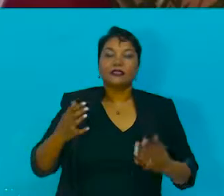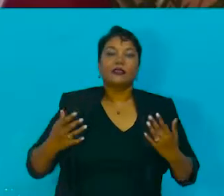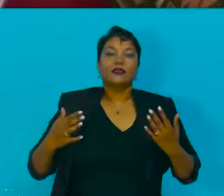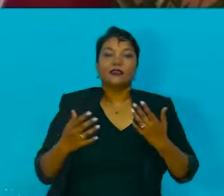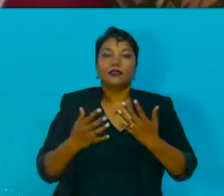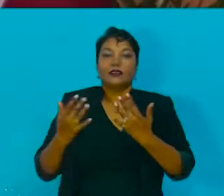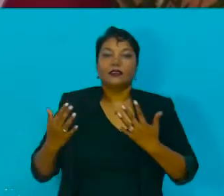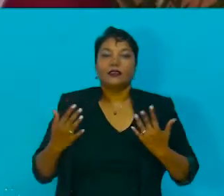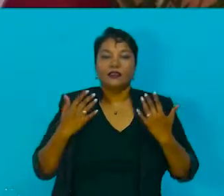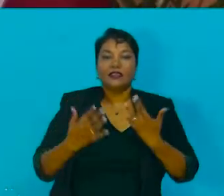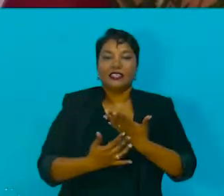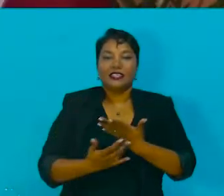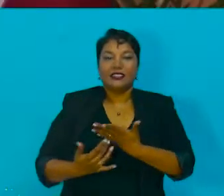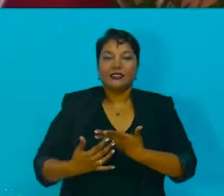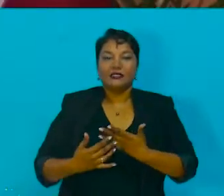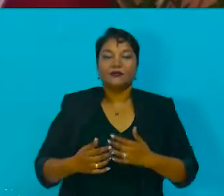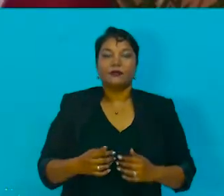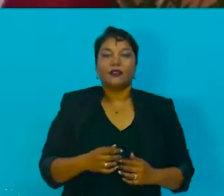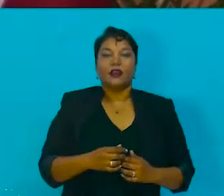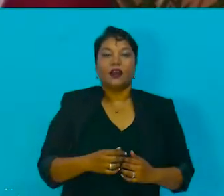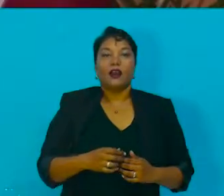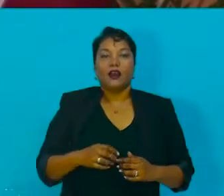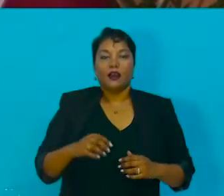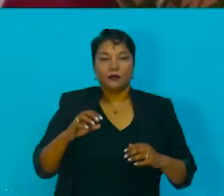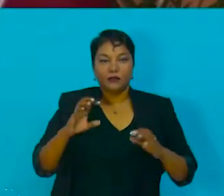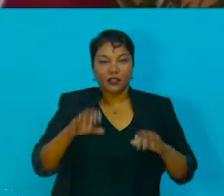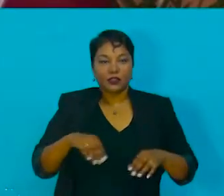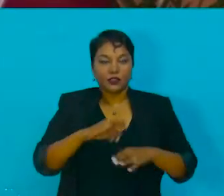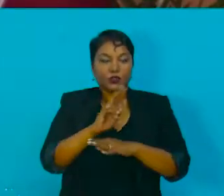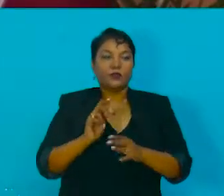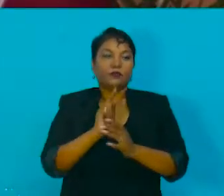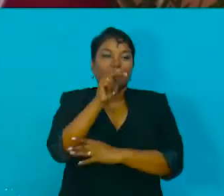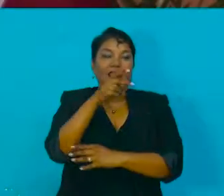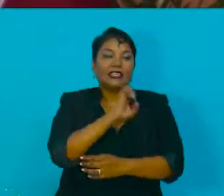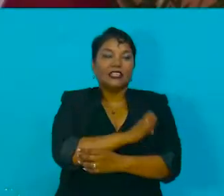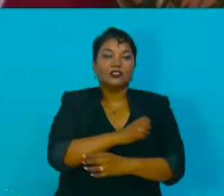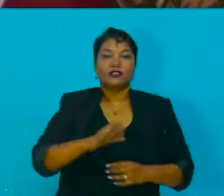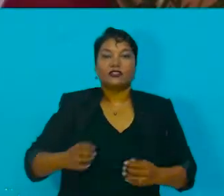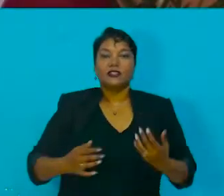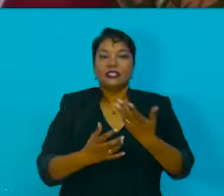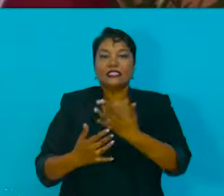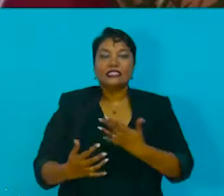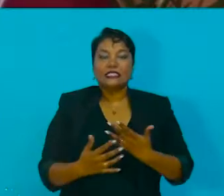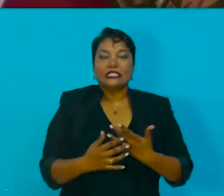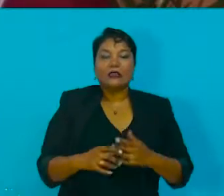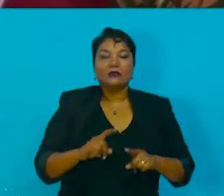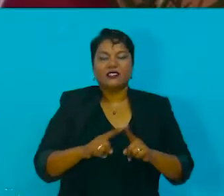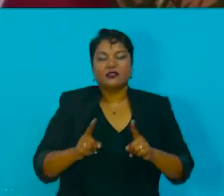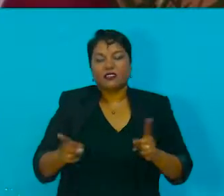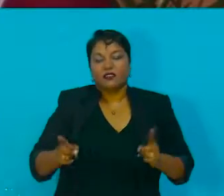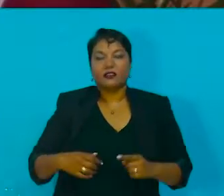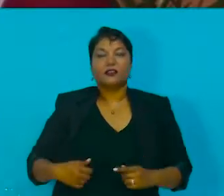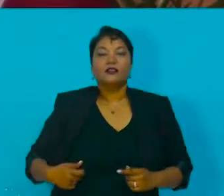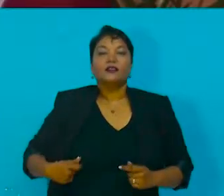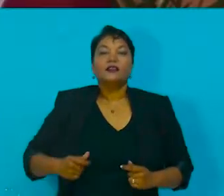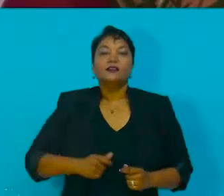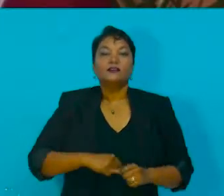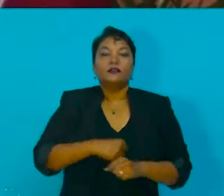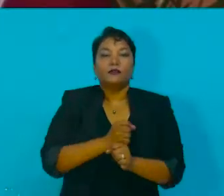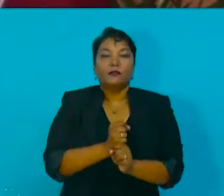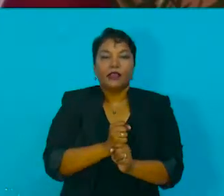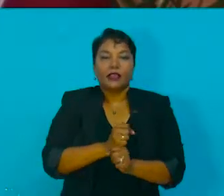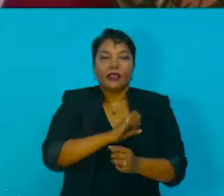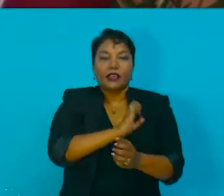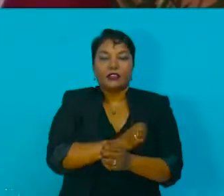can run on waste heat from generators. It can run on biomass, steam. Okay, so it's very versatile. And that's why we get projects